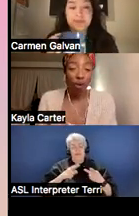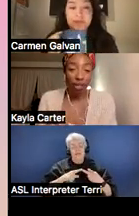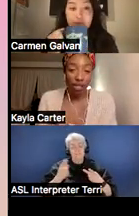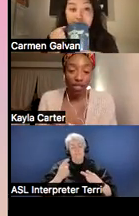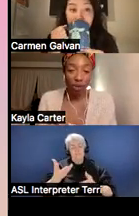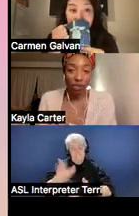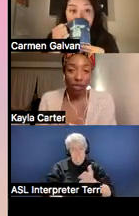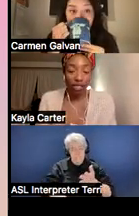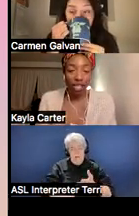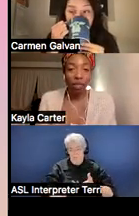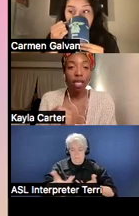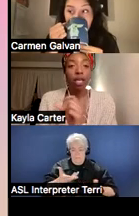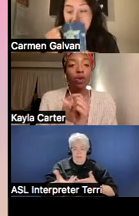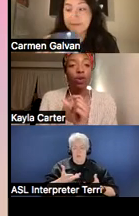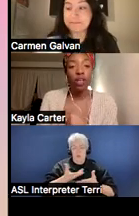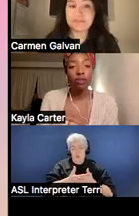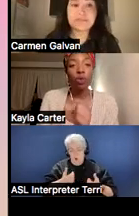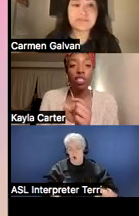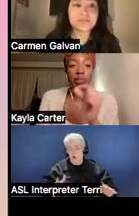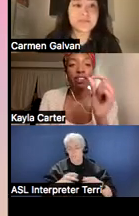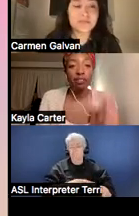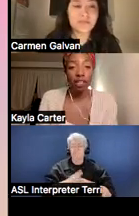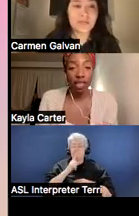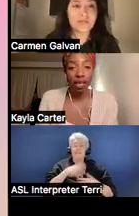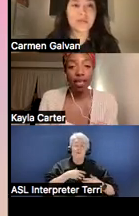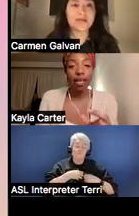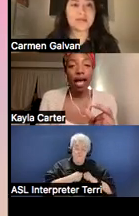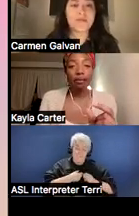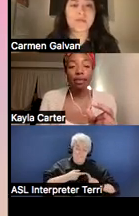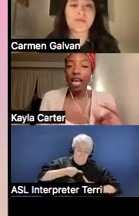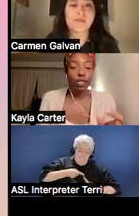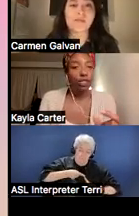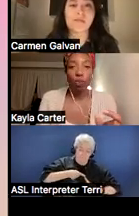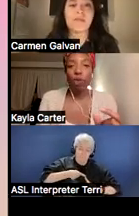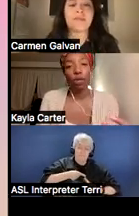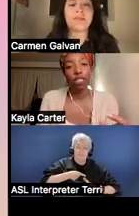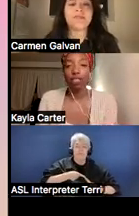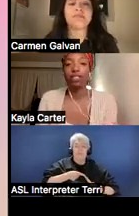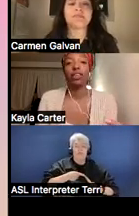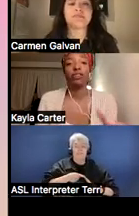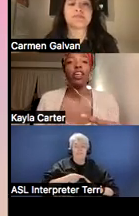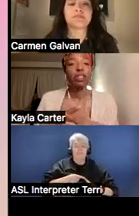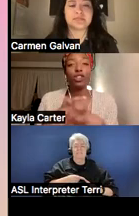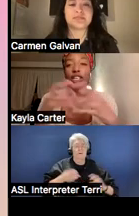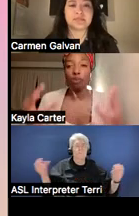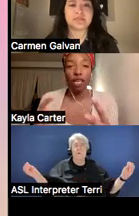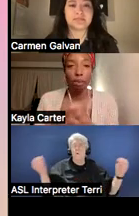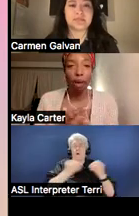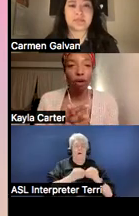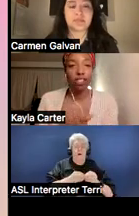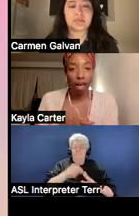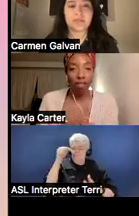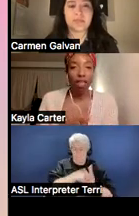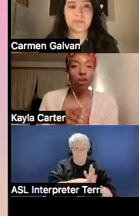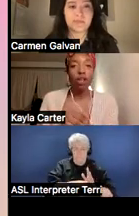how our relationship used to look to them, grief more specifically is actually so much more expansive than just being